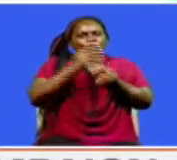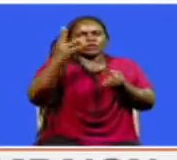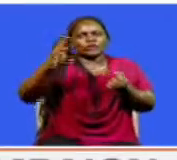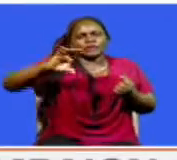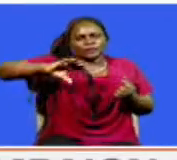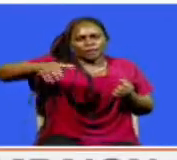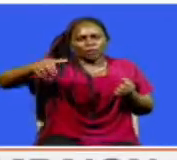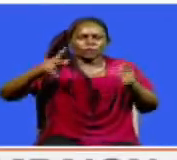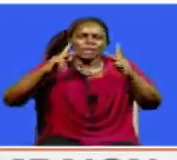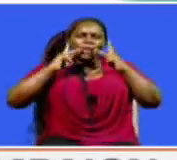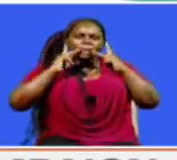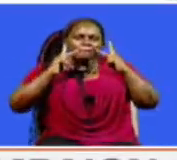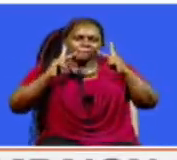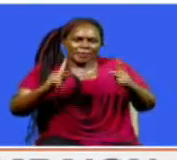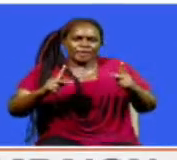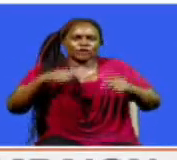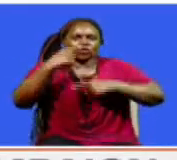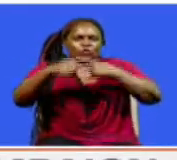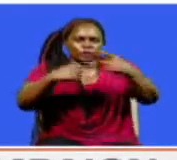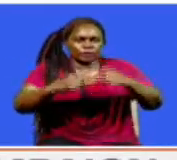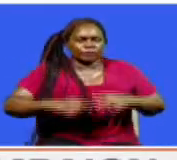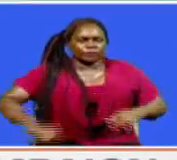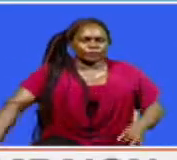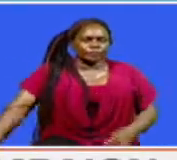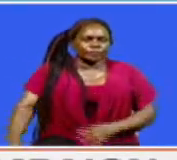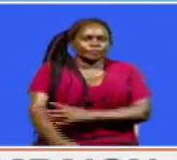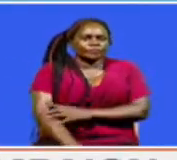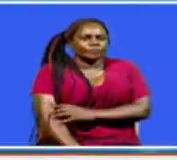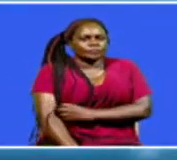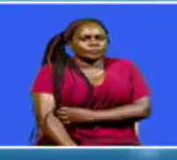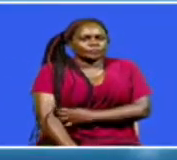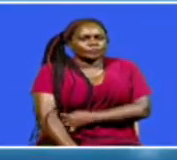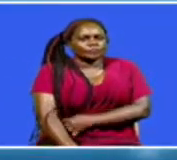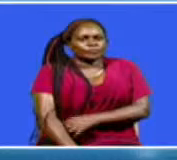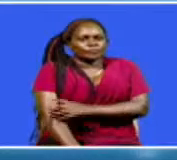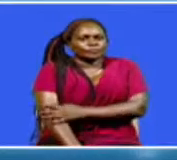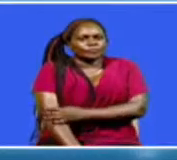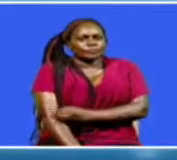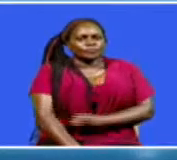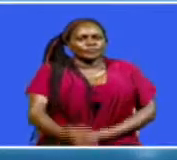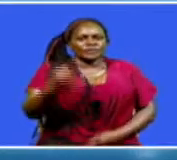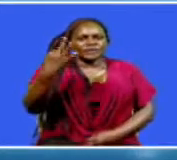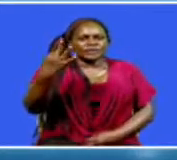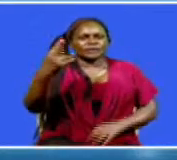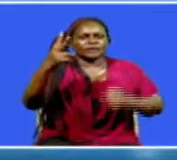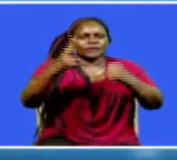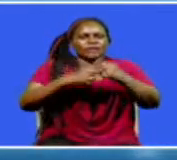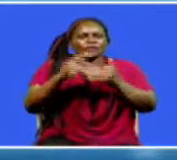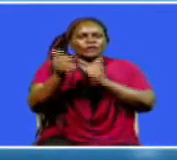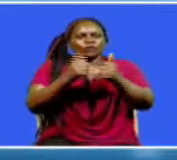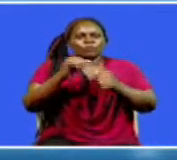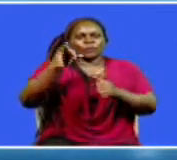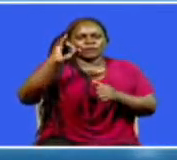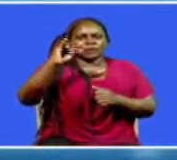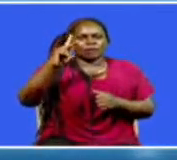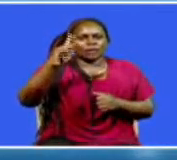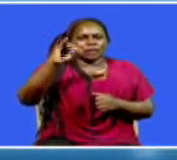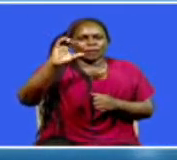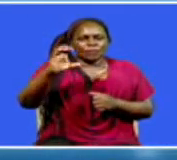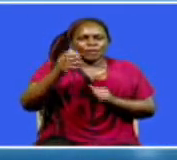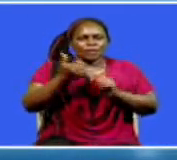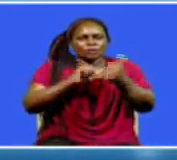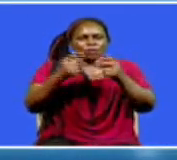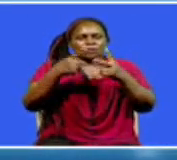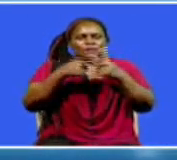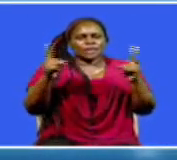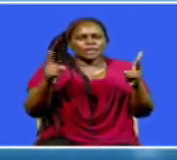county so that peace can be restored. The 37th edition of the KIB Interbank Sports